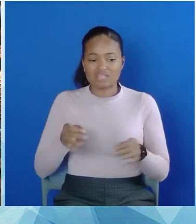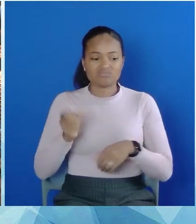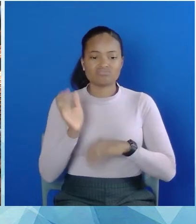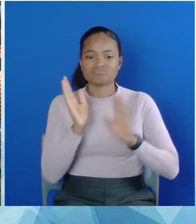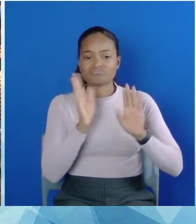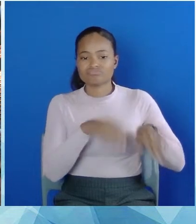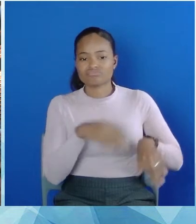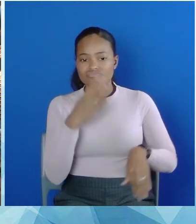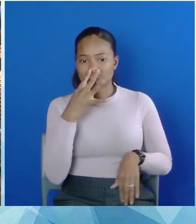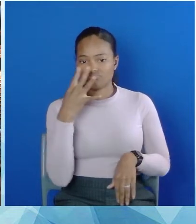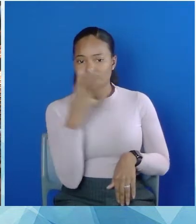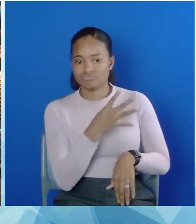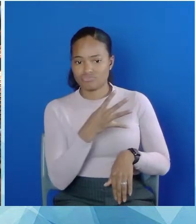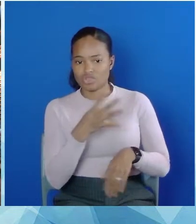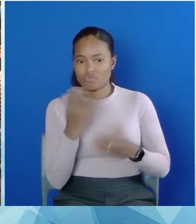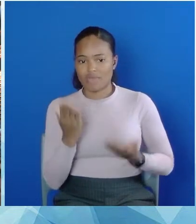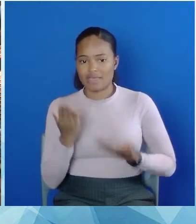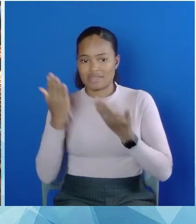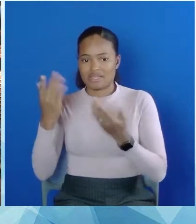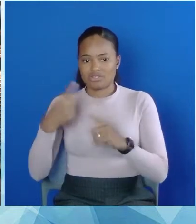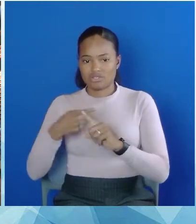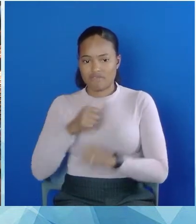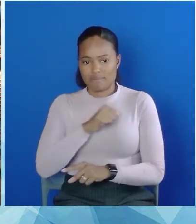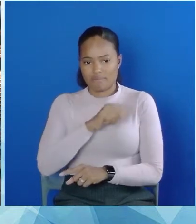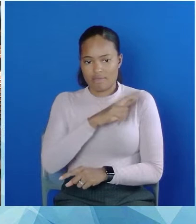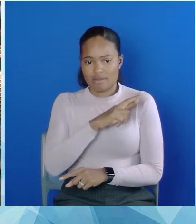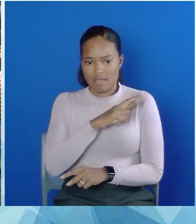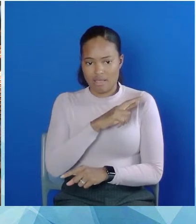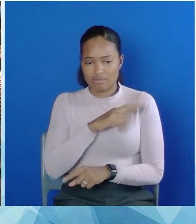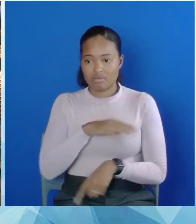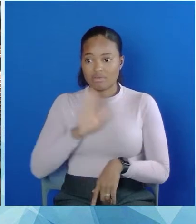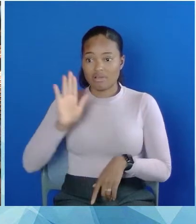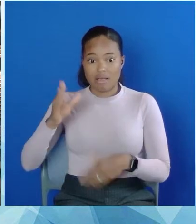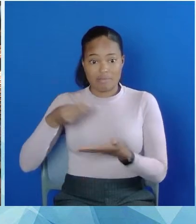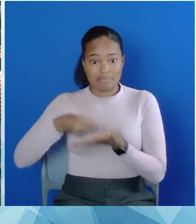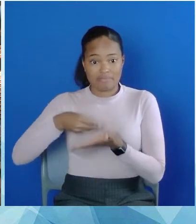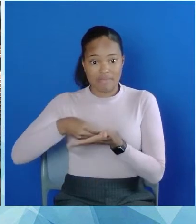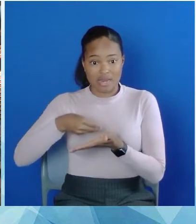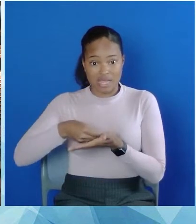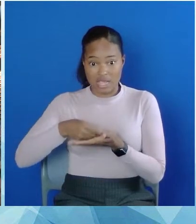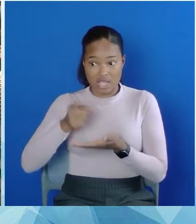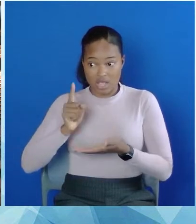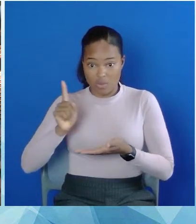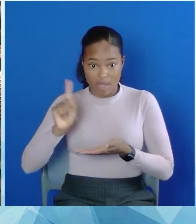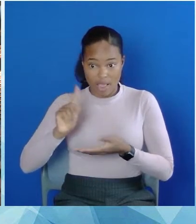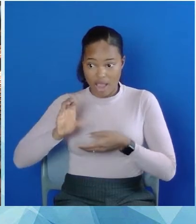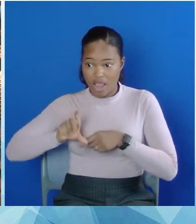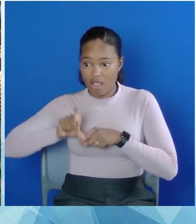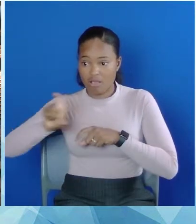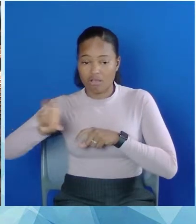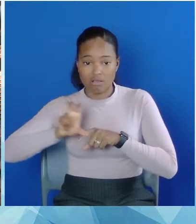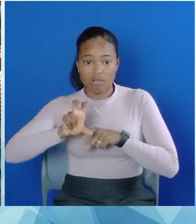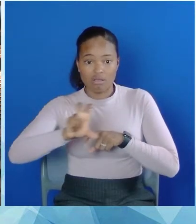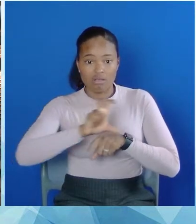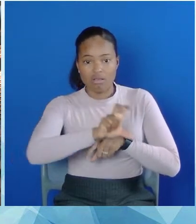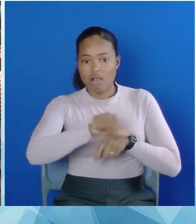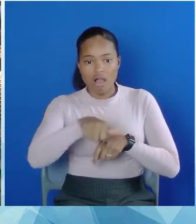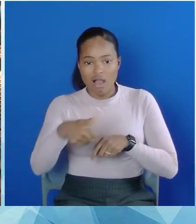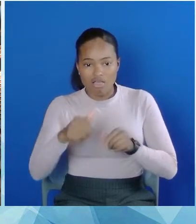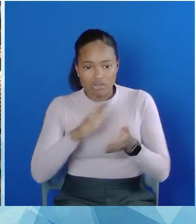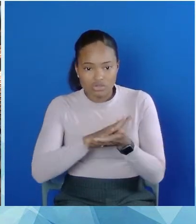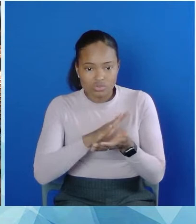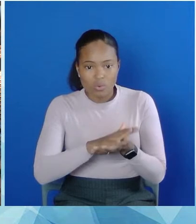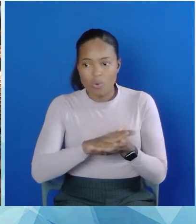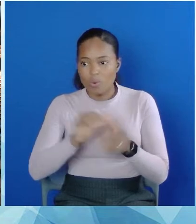your superintendent and has directed funds to other schools and agencies, for